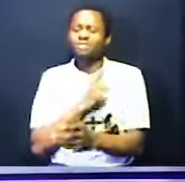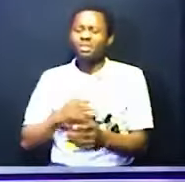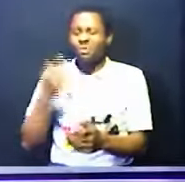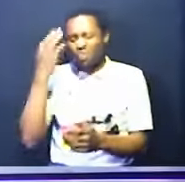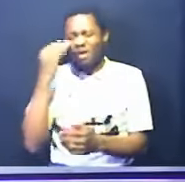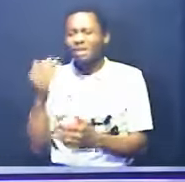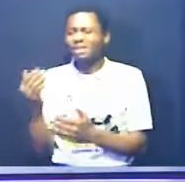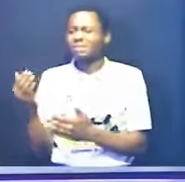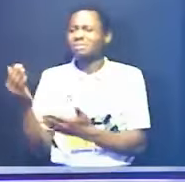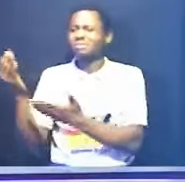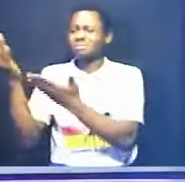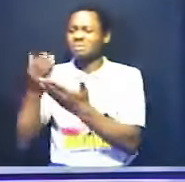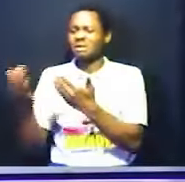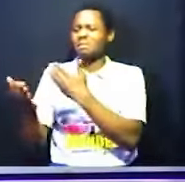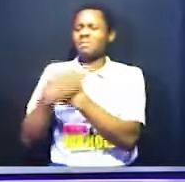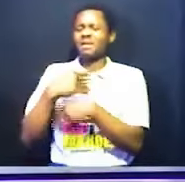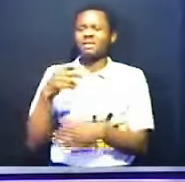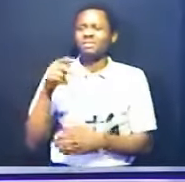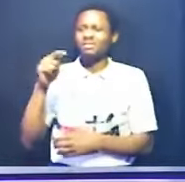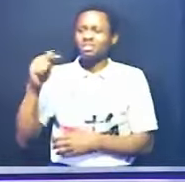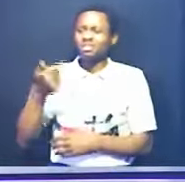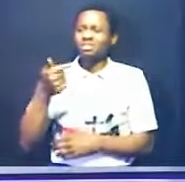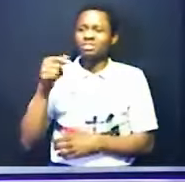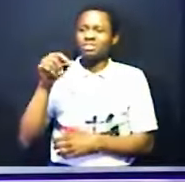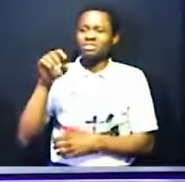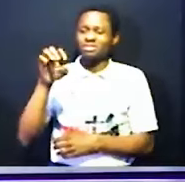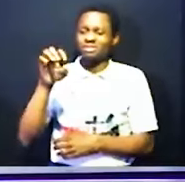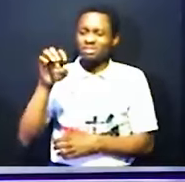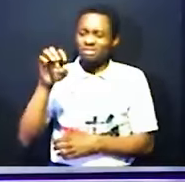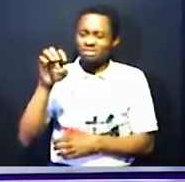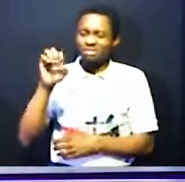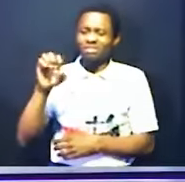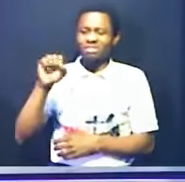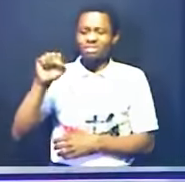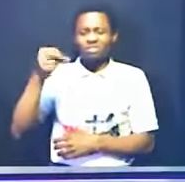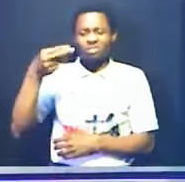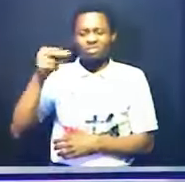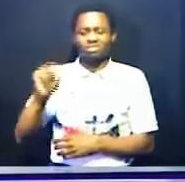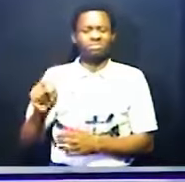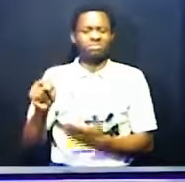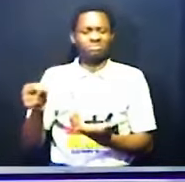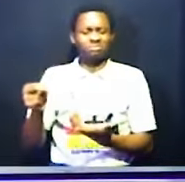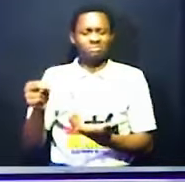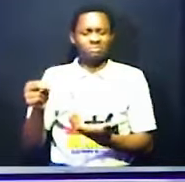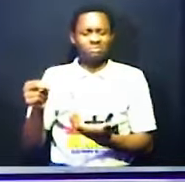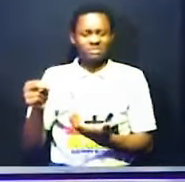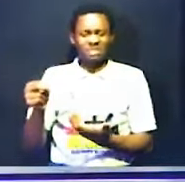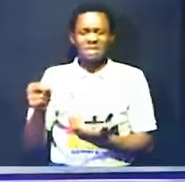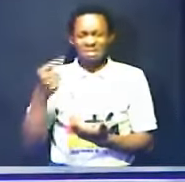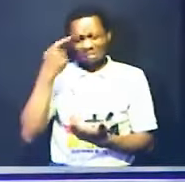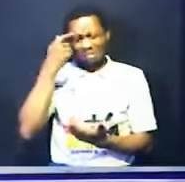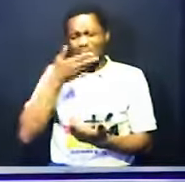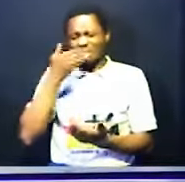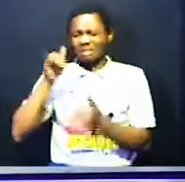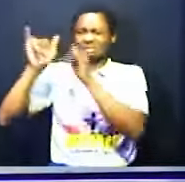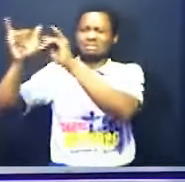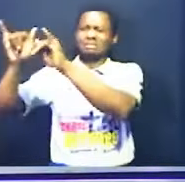bye. Yes. Now, if he may who know or any